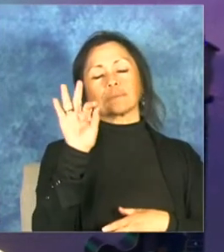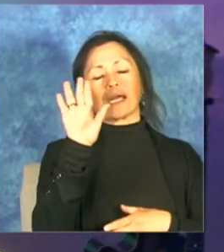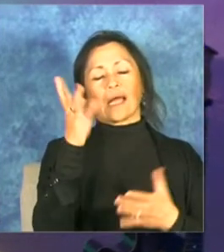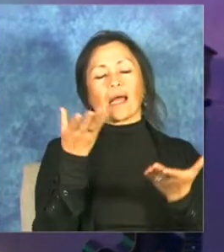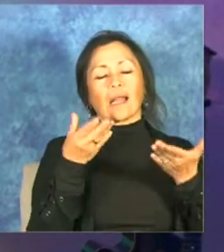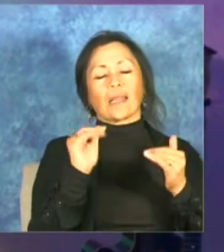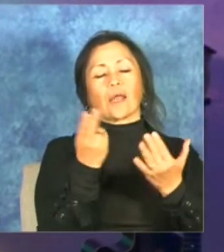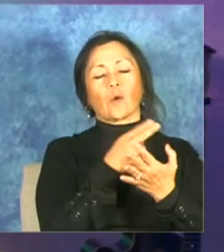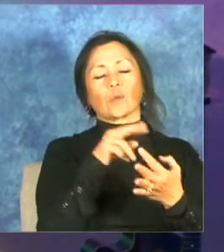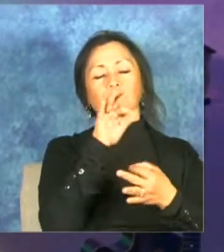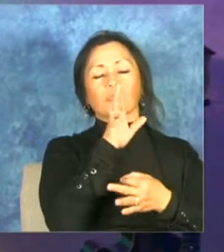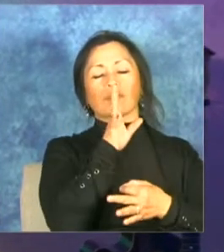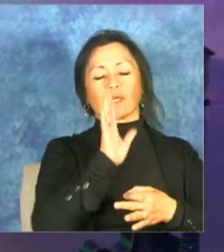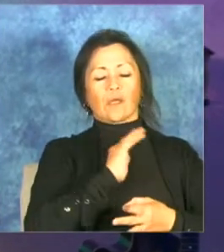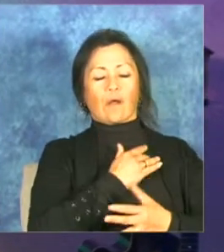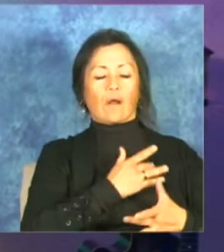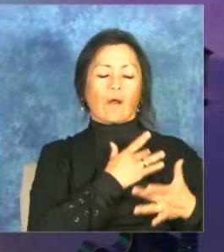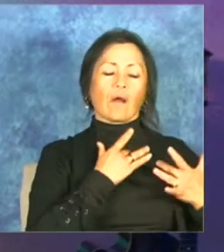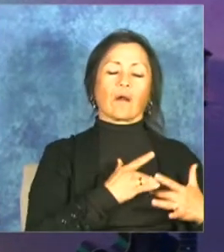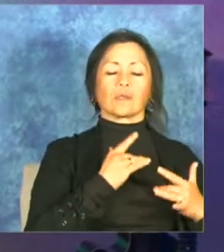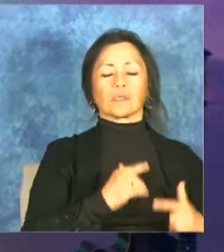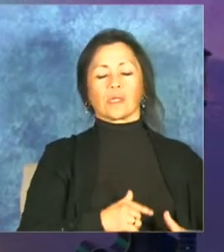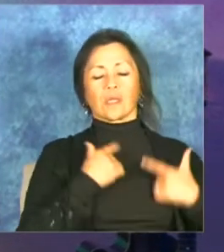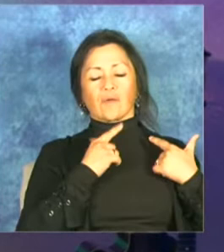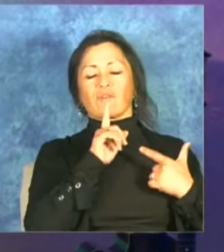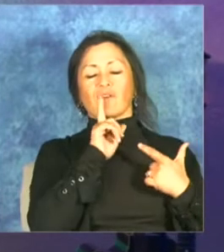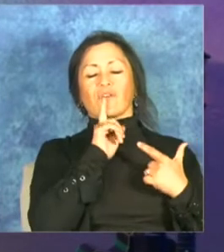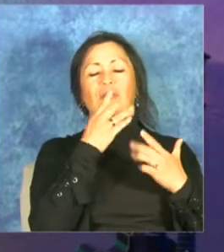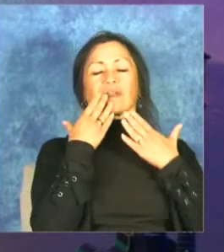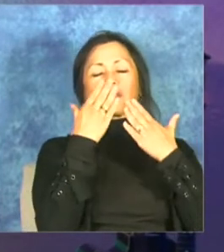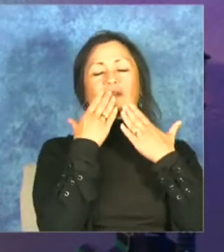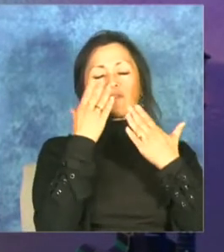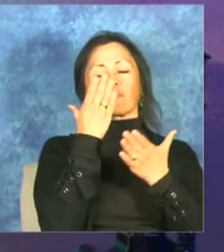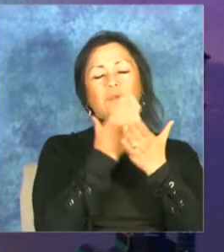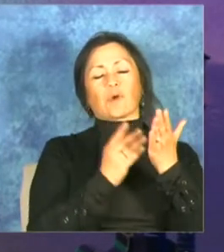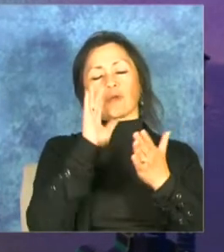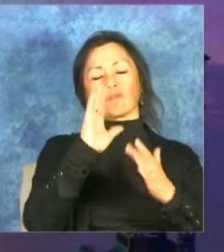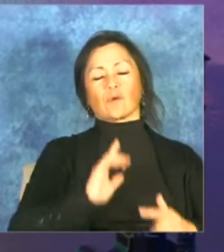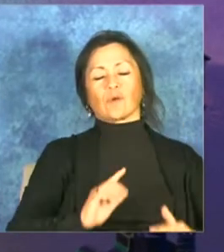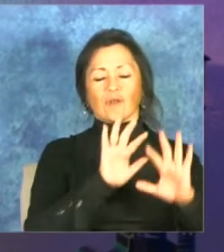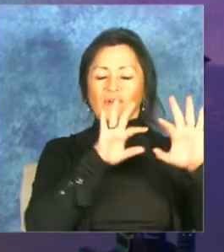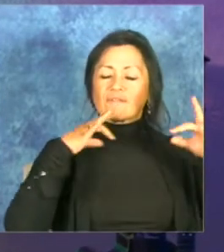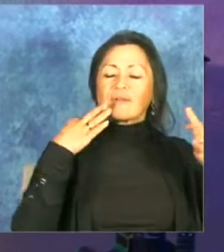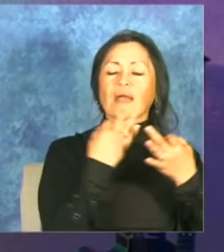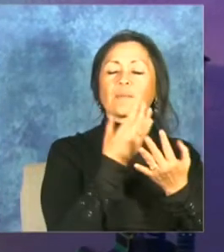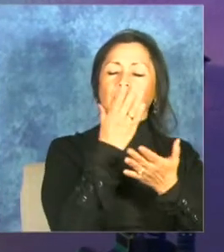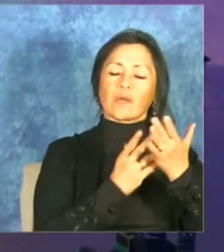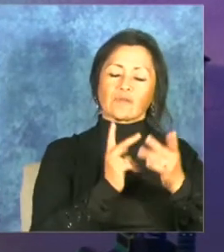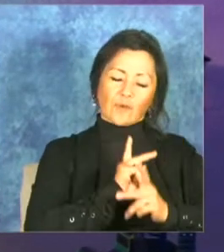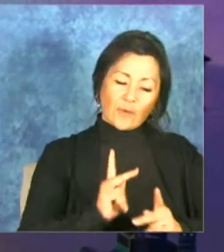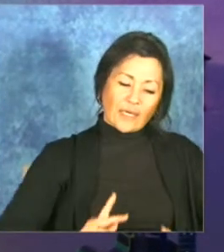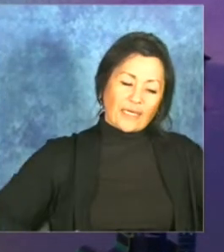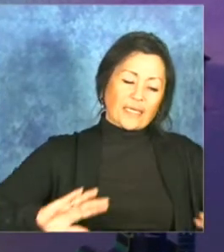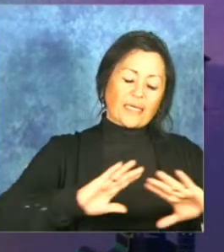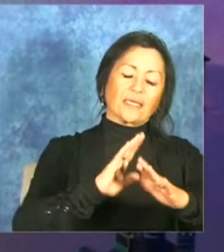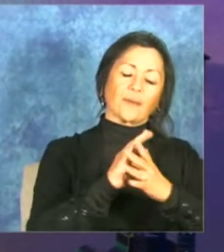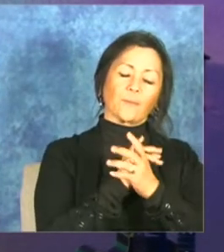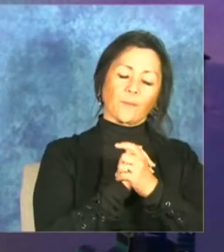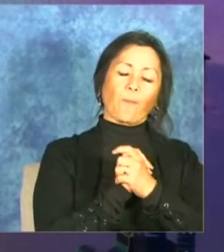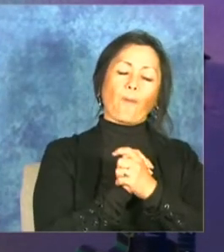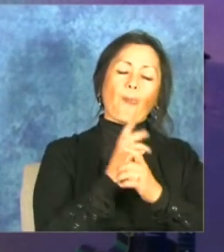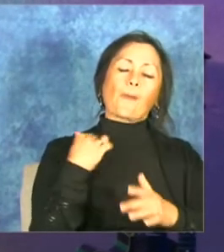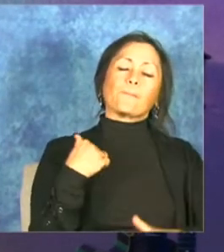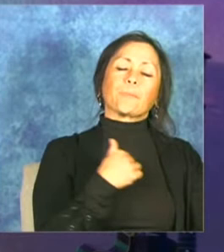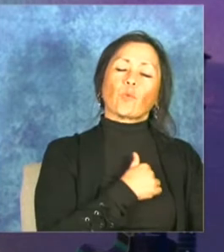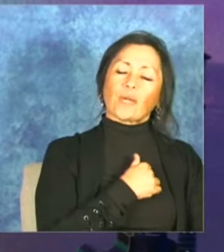Holy Spirit speak into our hearts and our lives. We're very grateful to be a part of your family, to part of your kingdom's work.